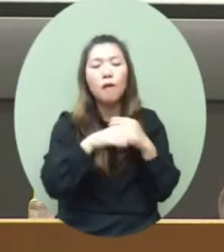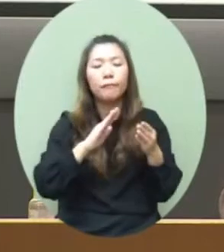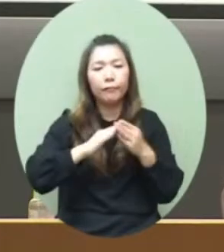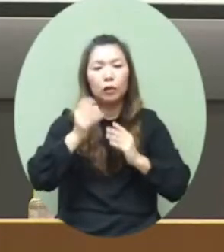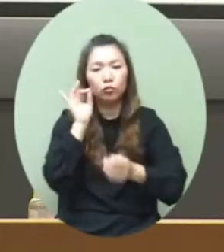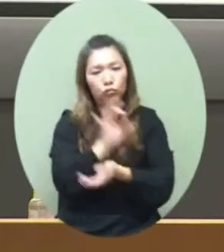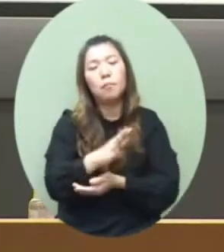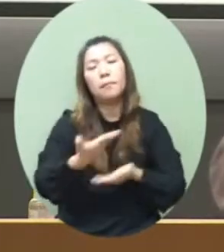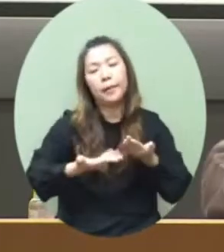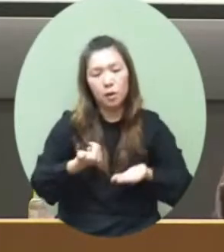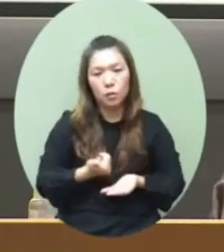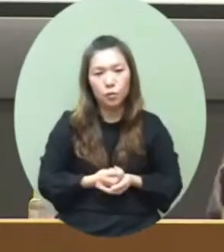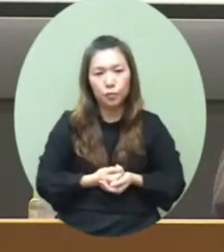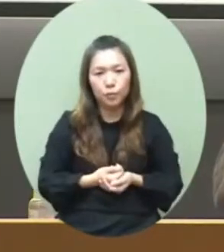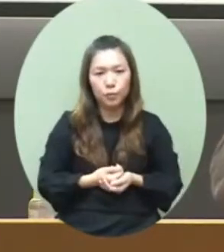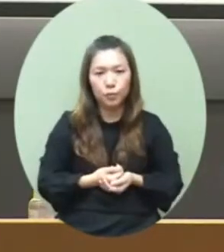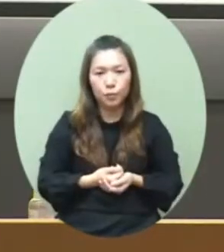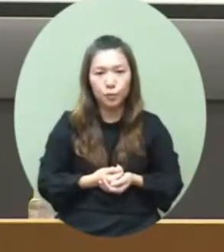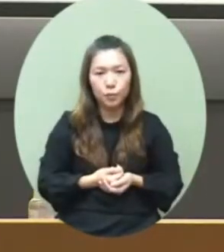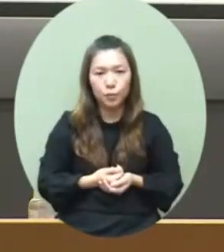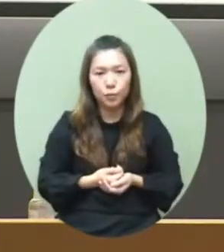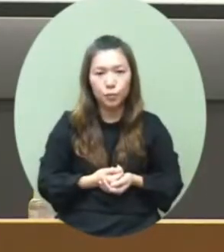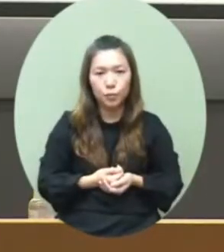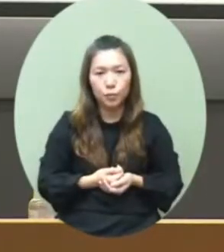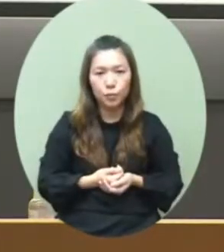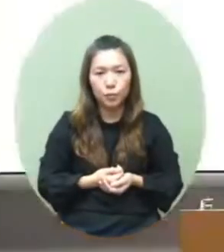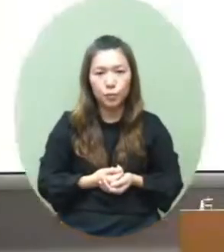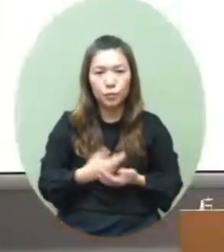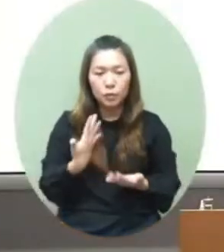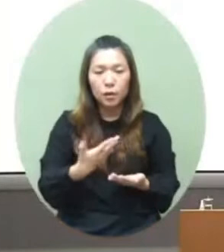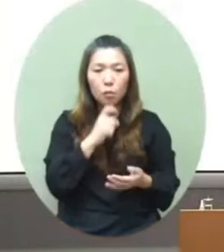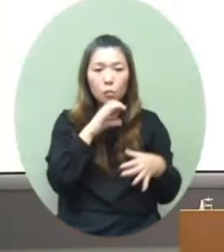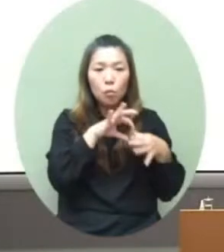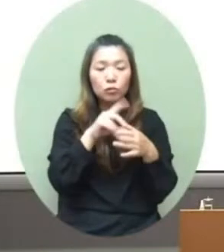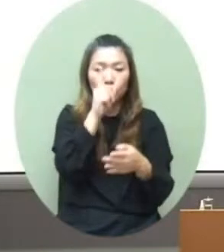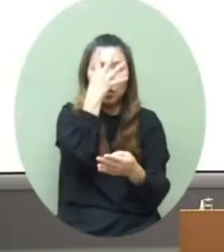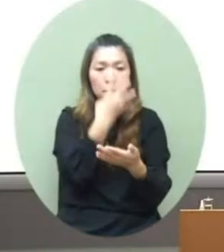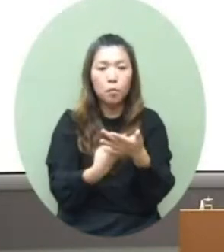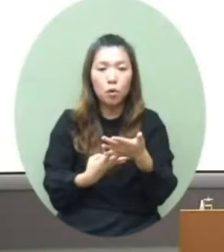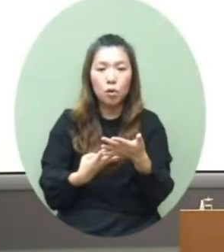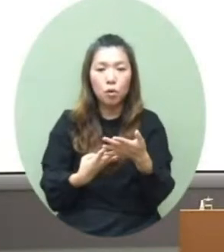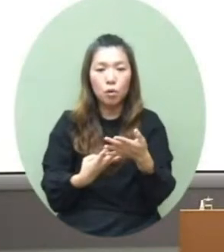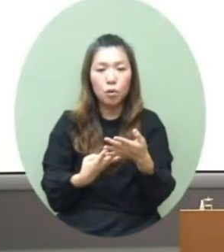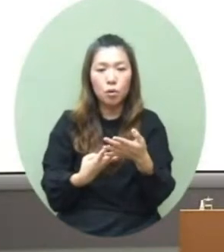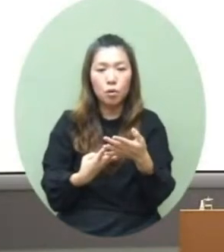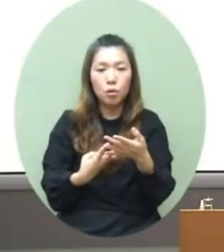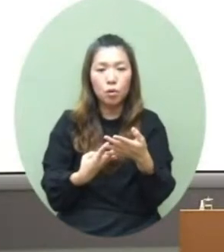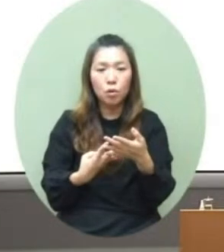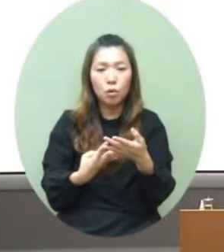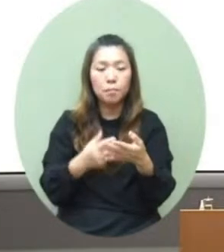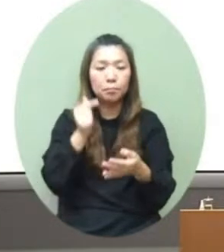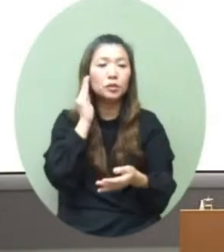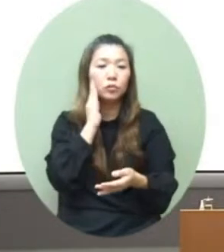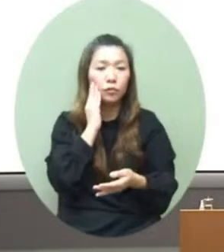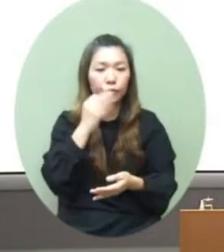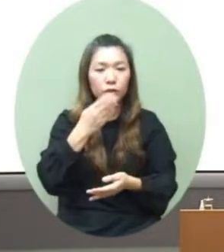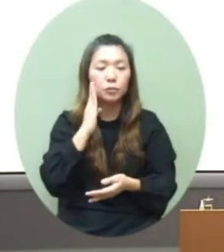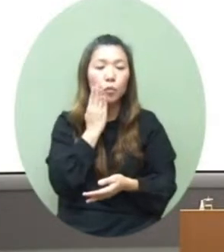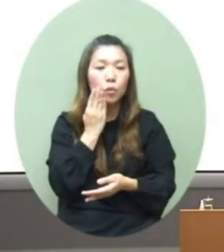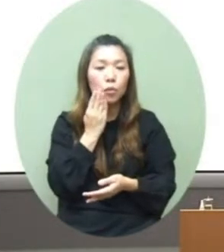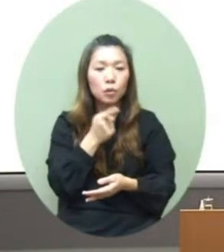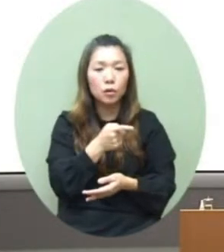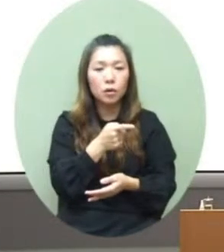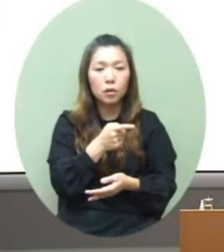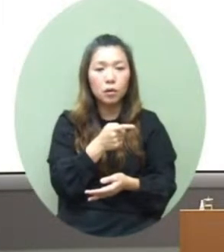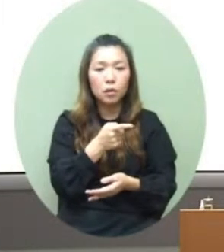at the marketplace. But in order to help us with the arrangements, do get a ticket in advance at the inquiry centres.